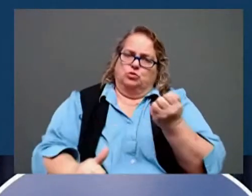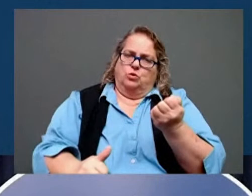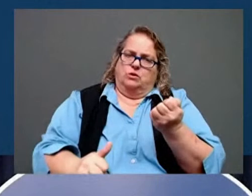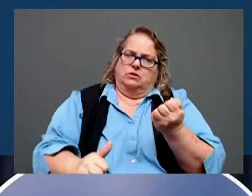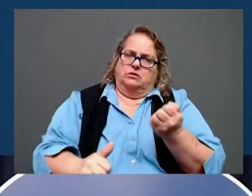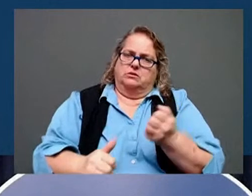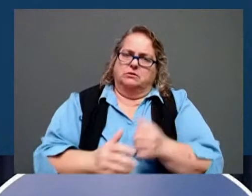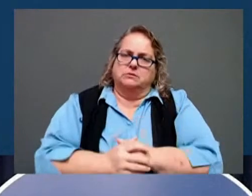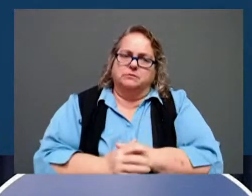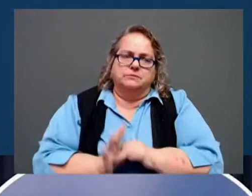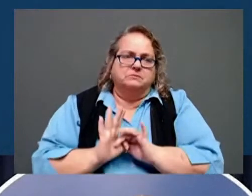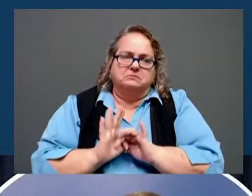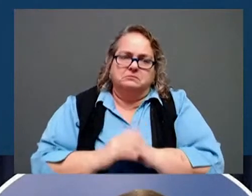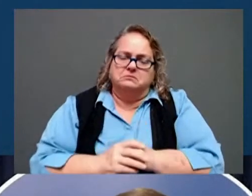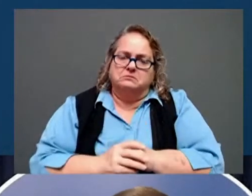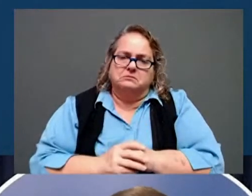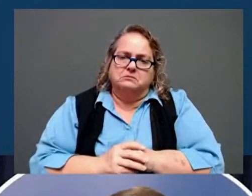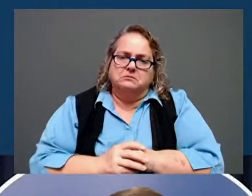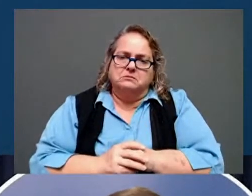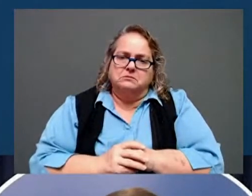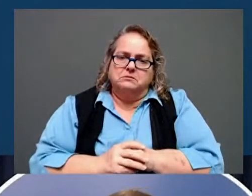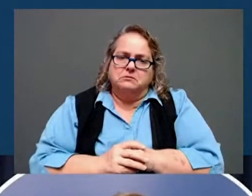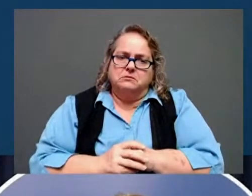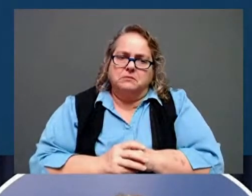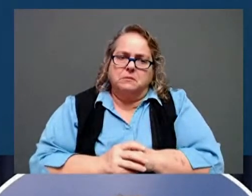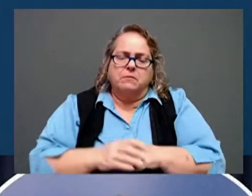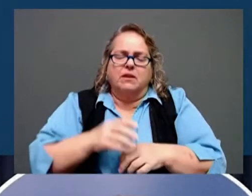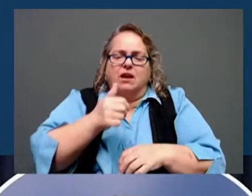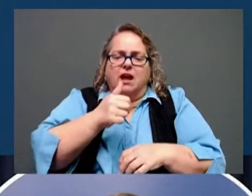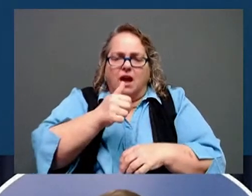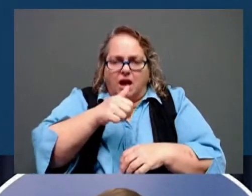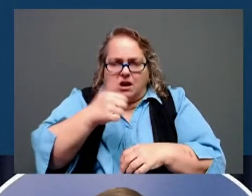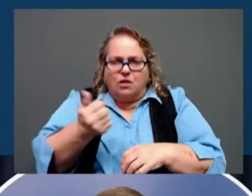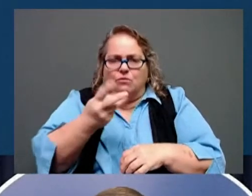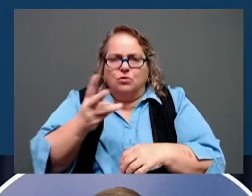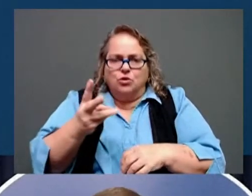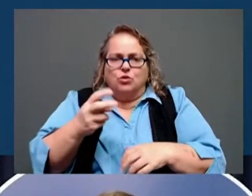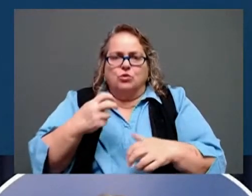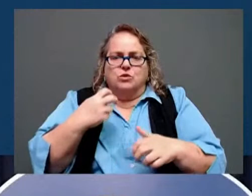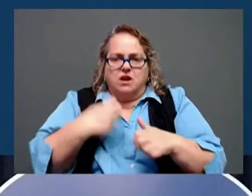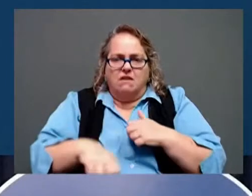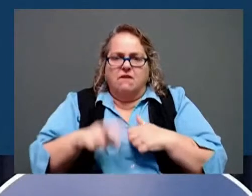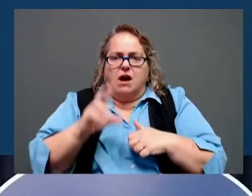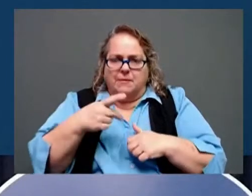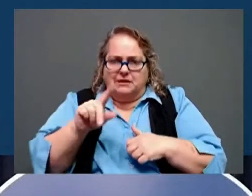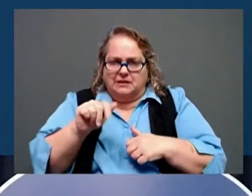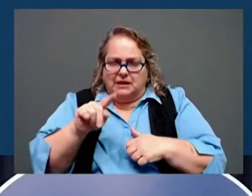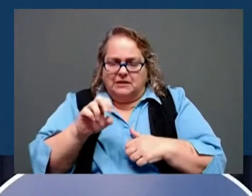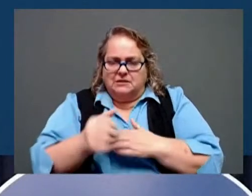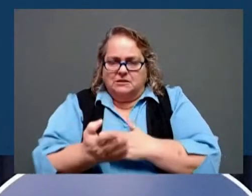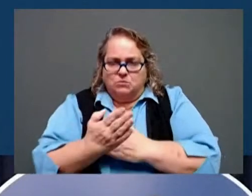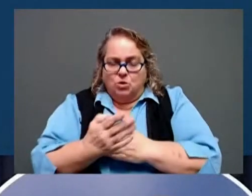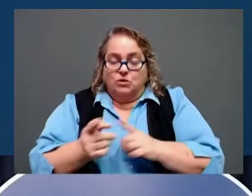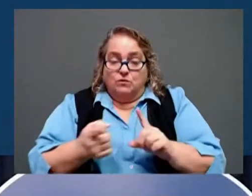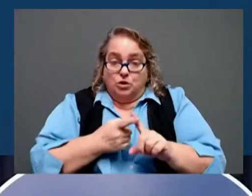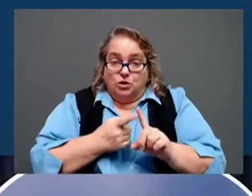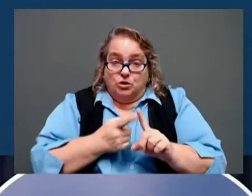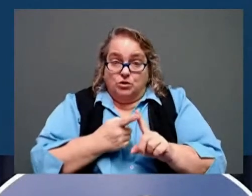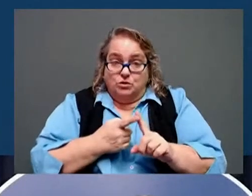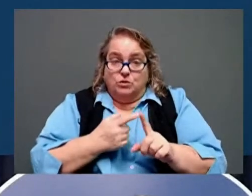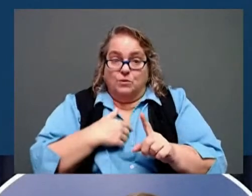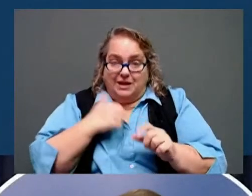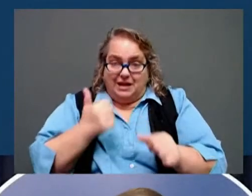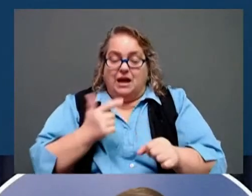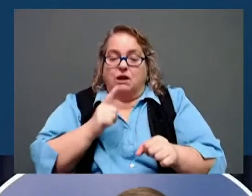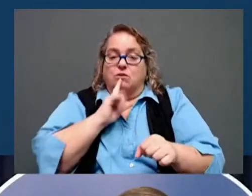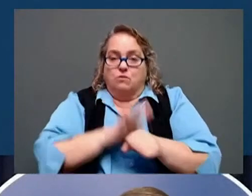So another couple tough updates this morning. First, we can now confirm that we have